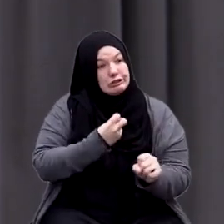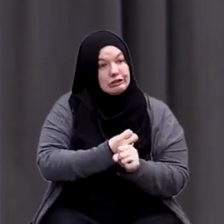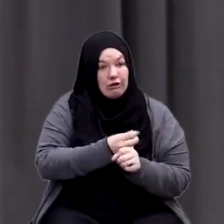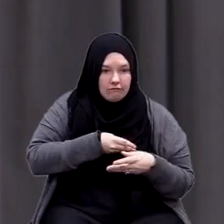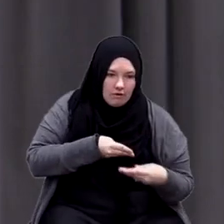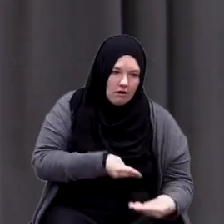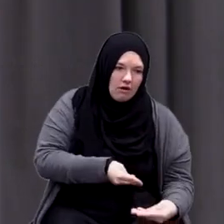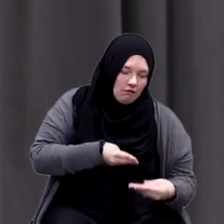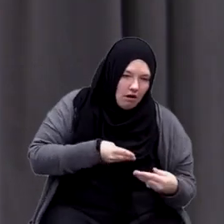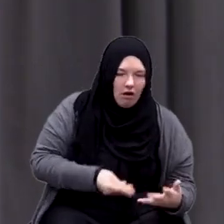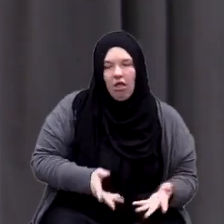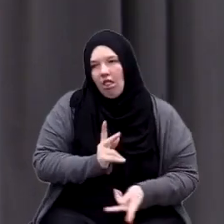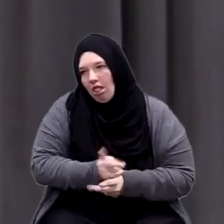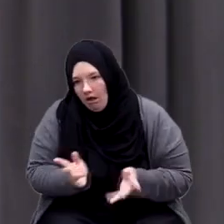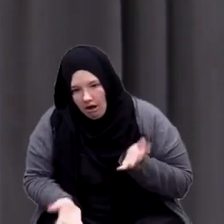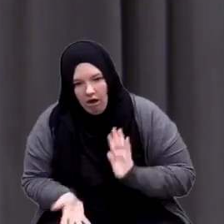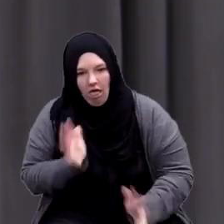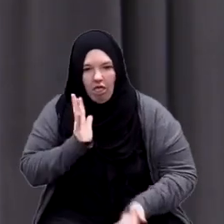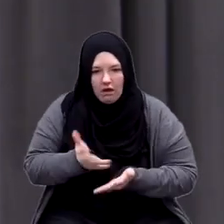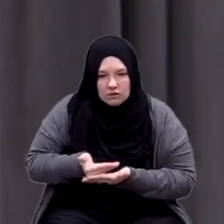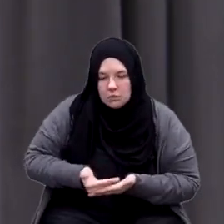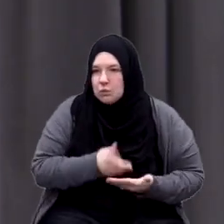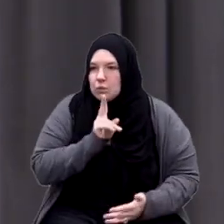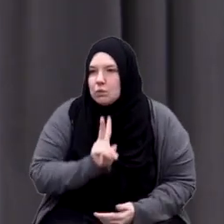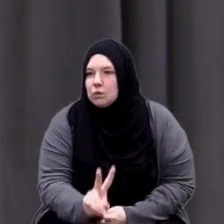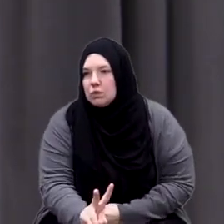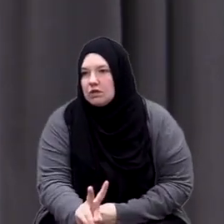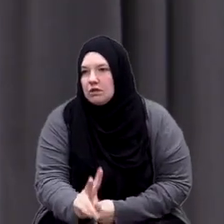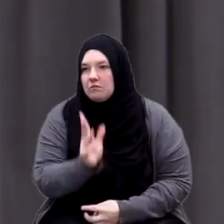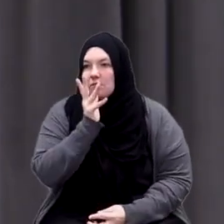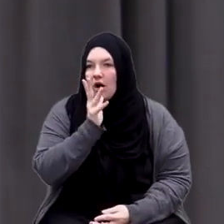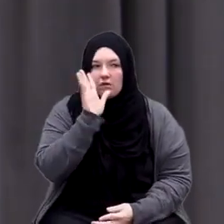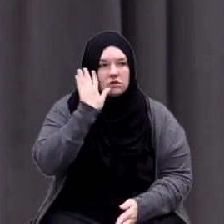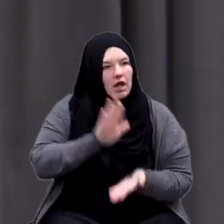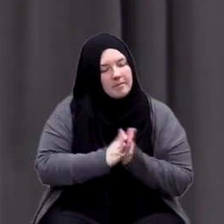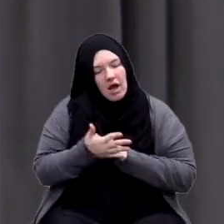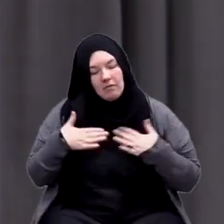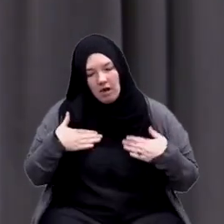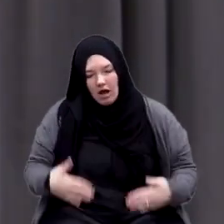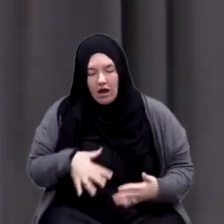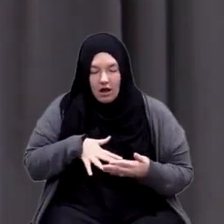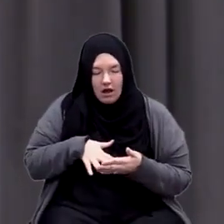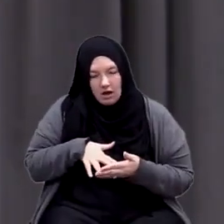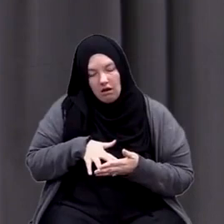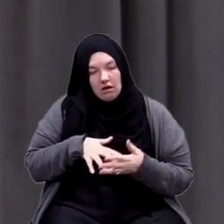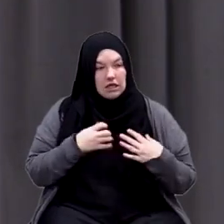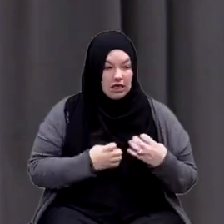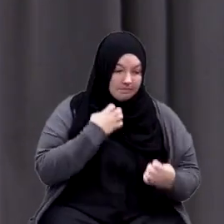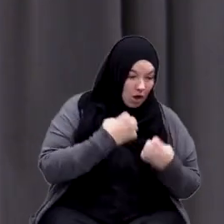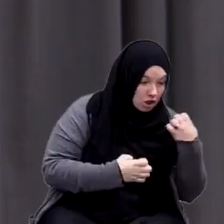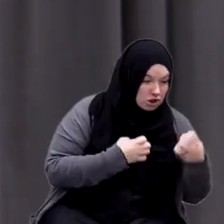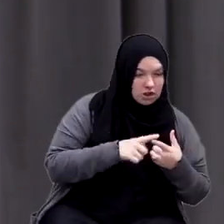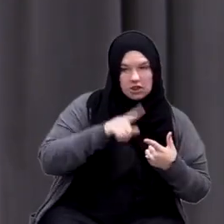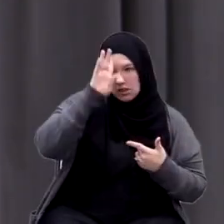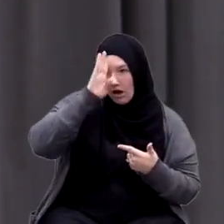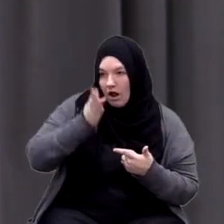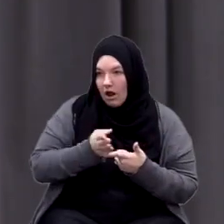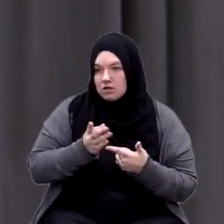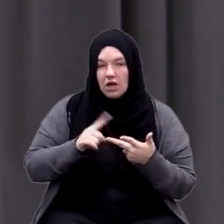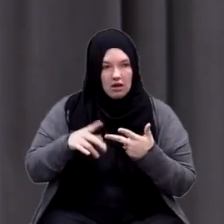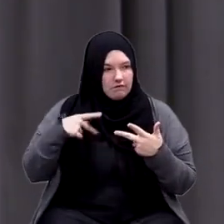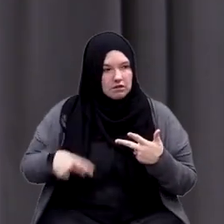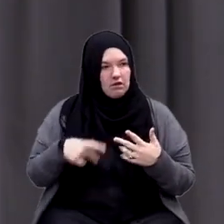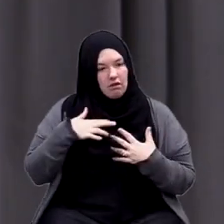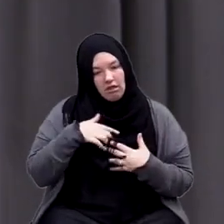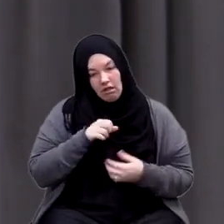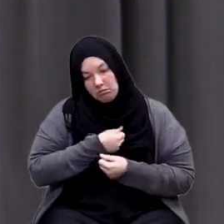care 24/7, of course she loses strength, emotional, psychological, and